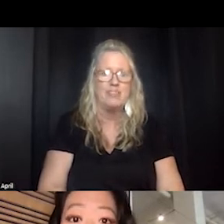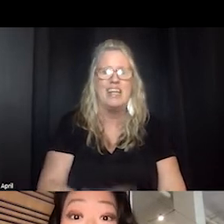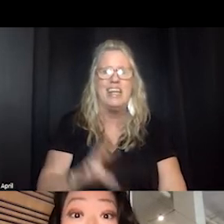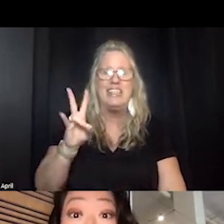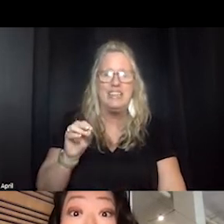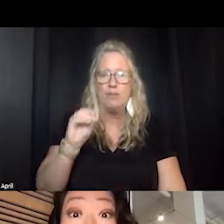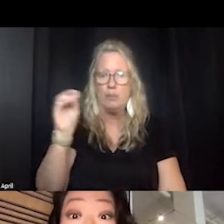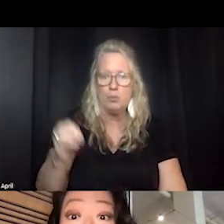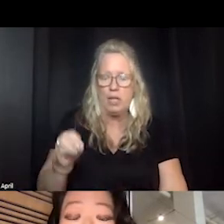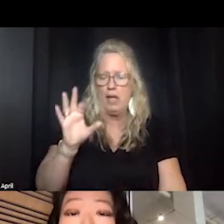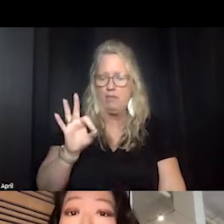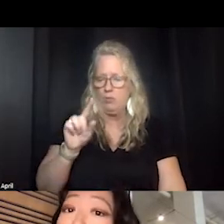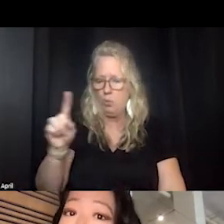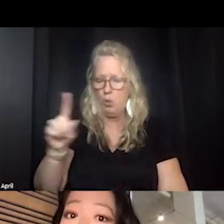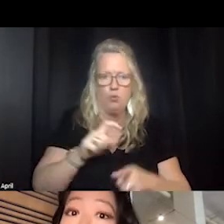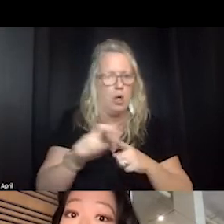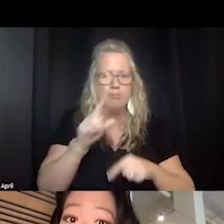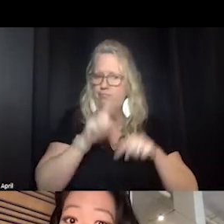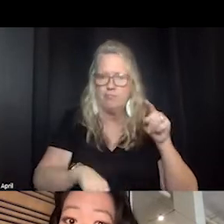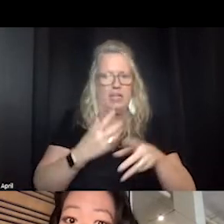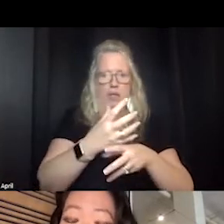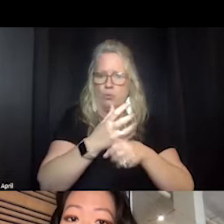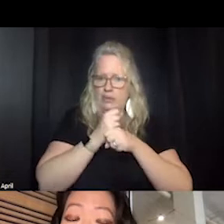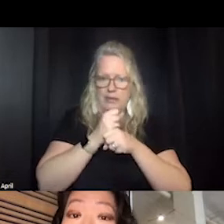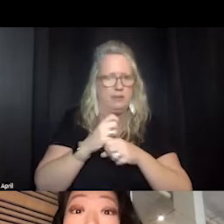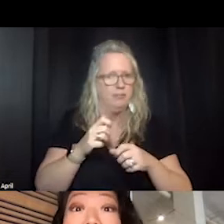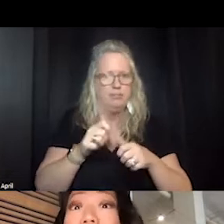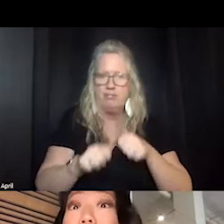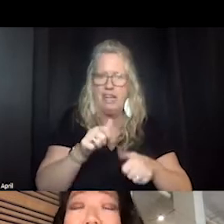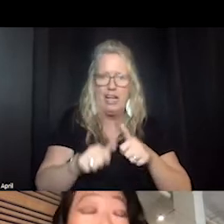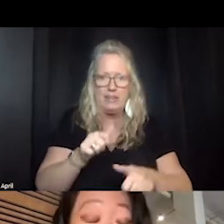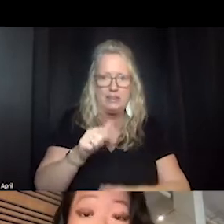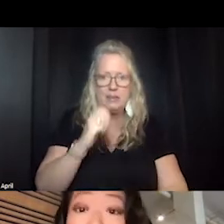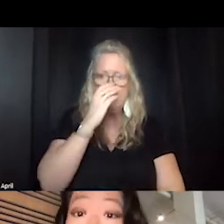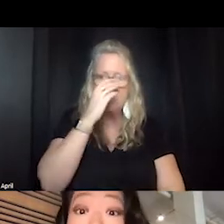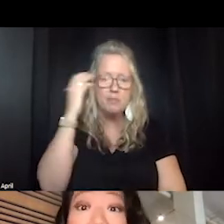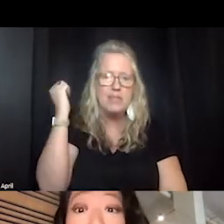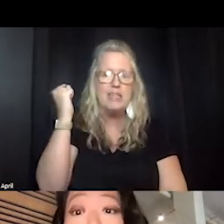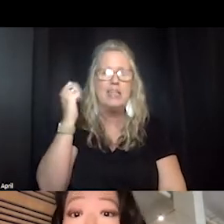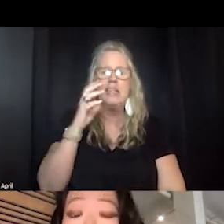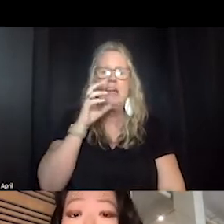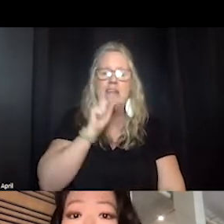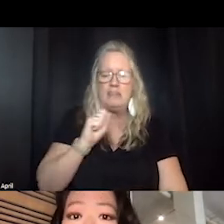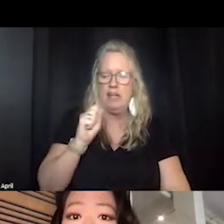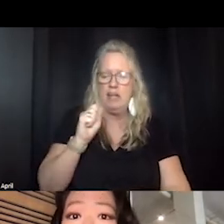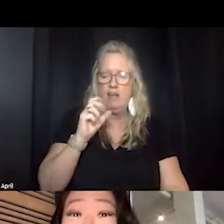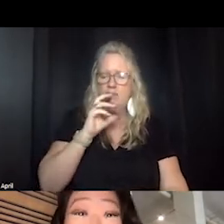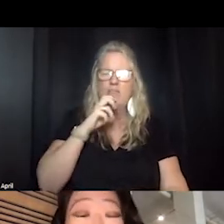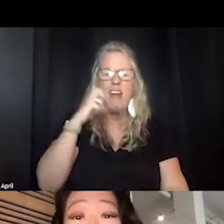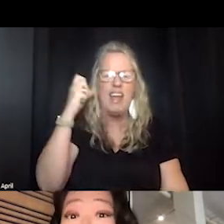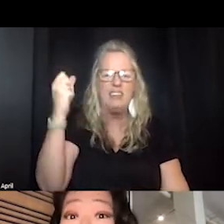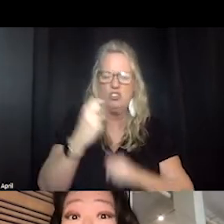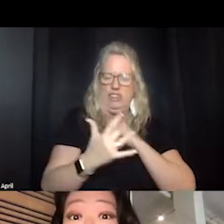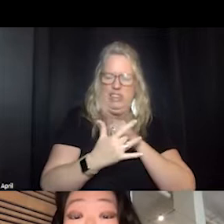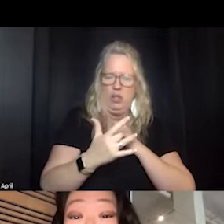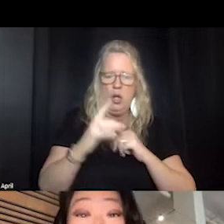70% of 911 call centers can't receive texts. It's because of aging legacy technology. And the soonest